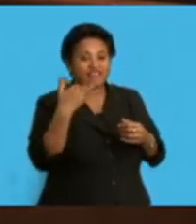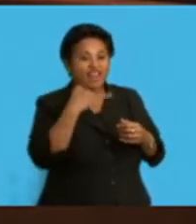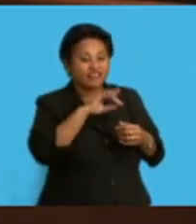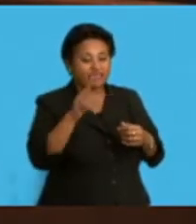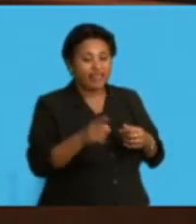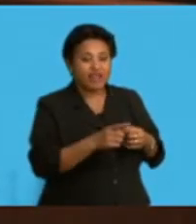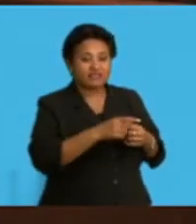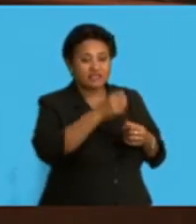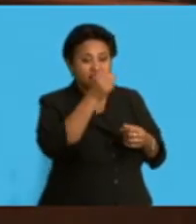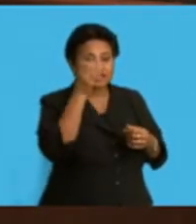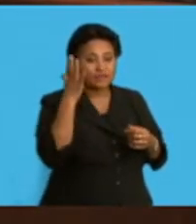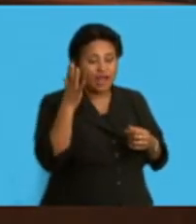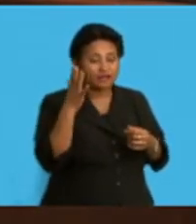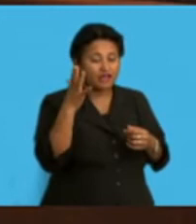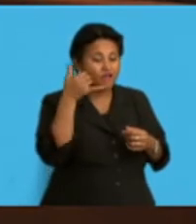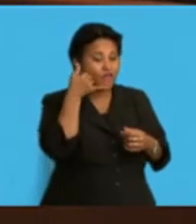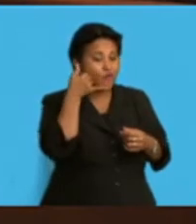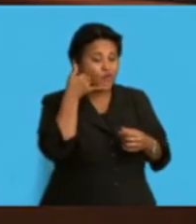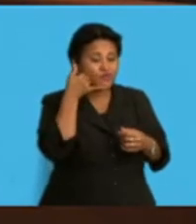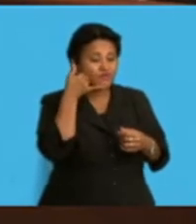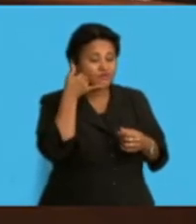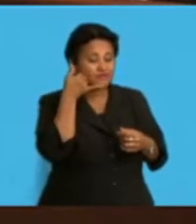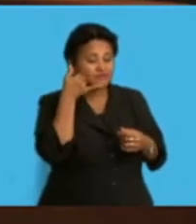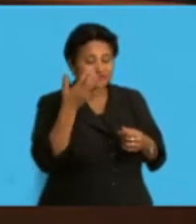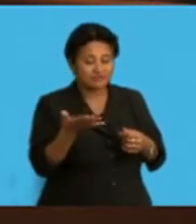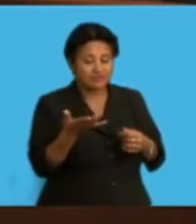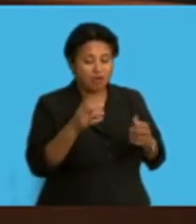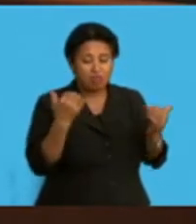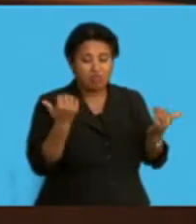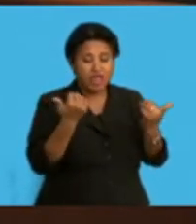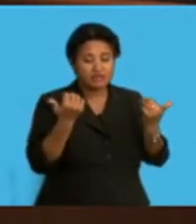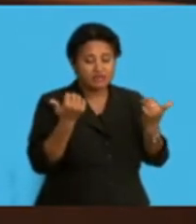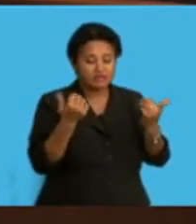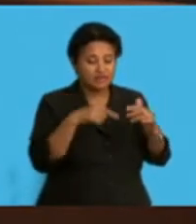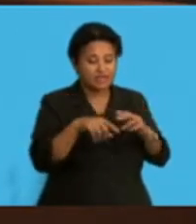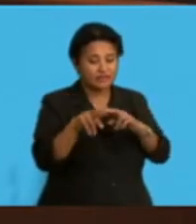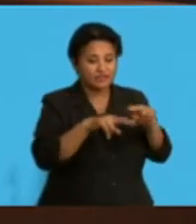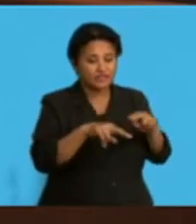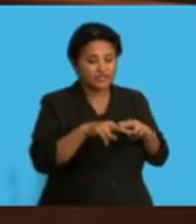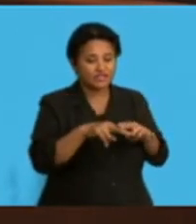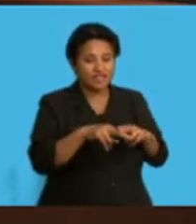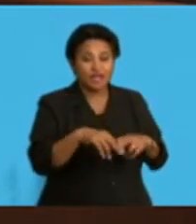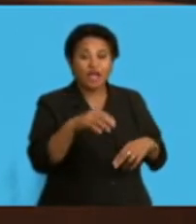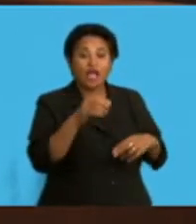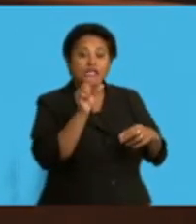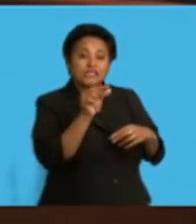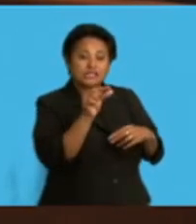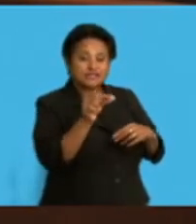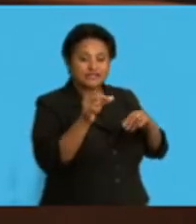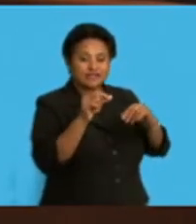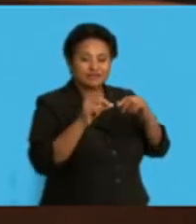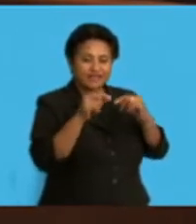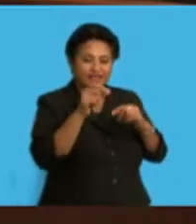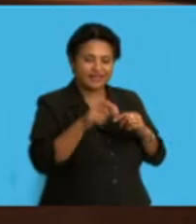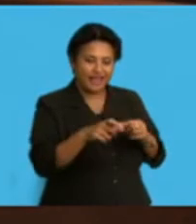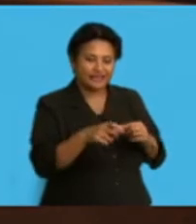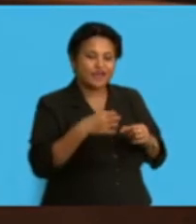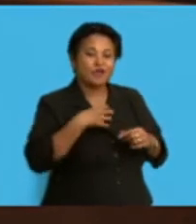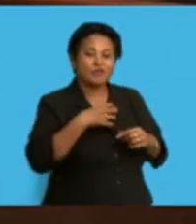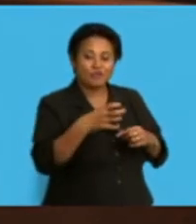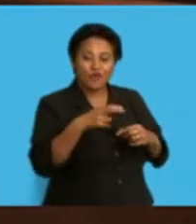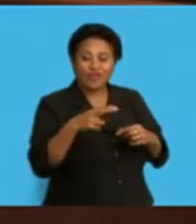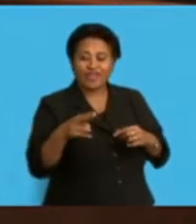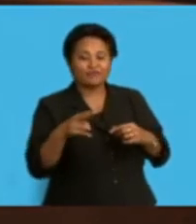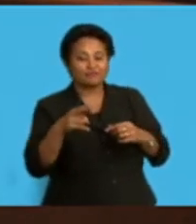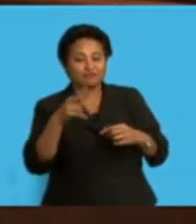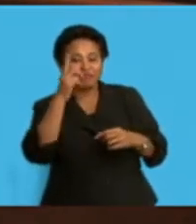country of about less than 900,000 people. There are more SIM cards in Fiji than actual people. Duty and VAT have decreased on items Fijians use